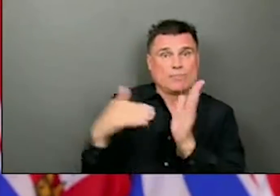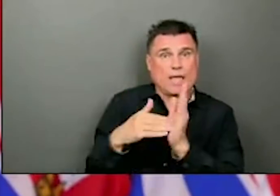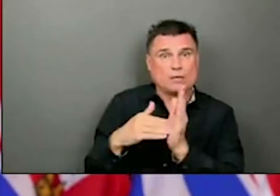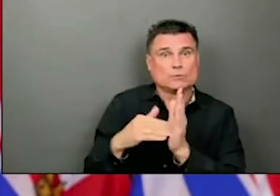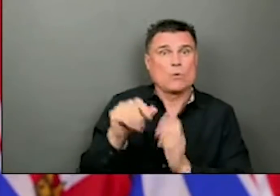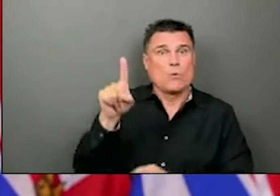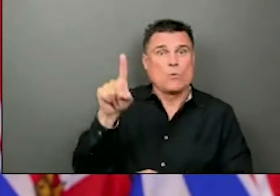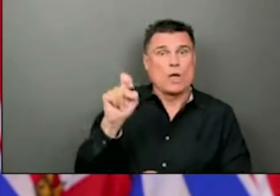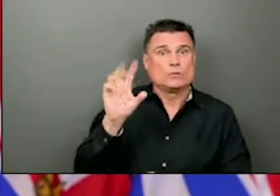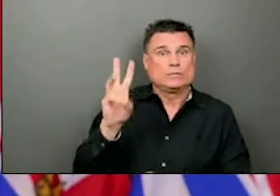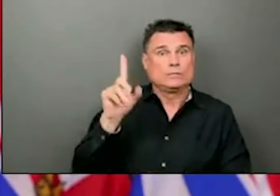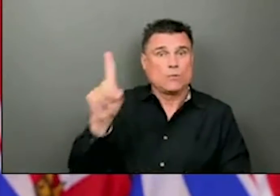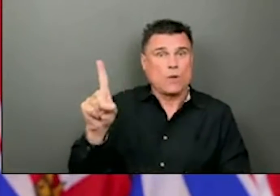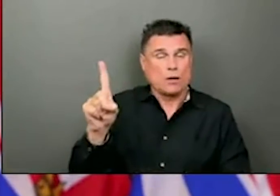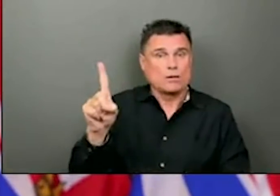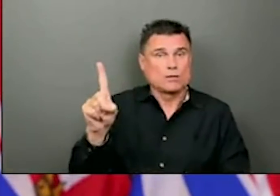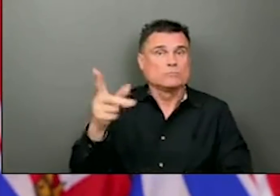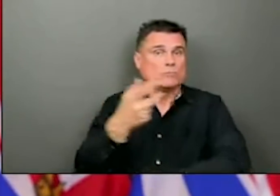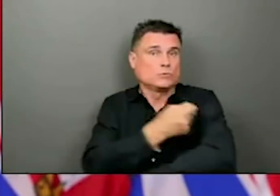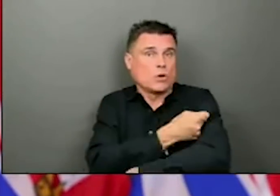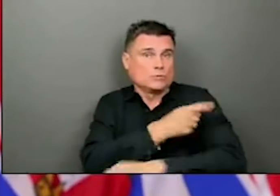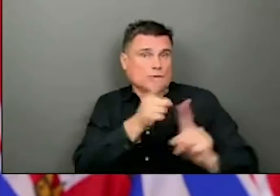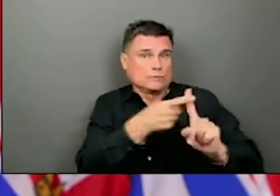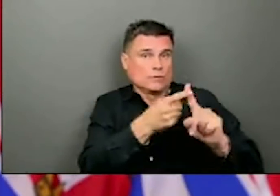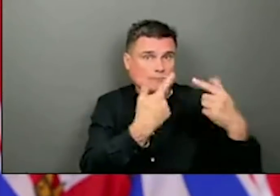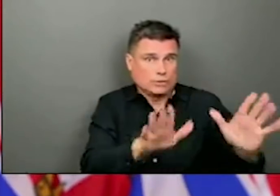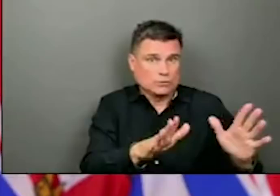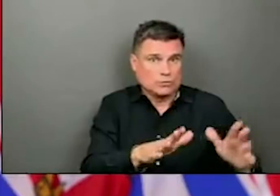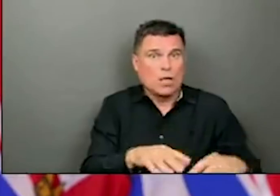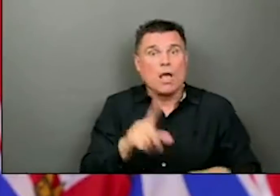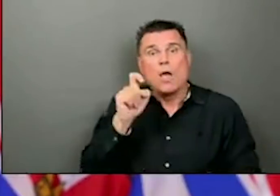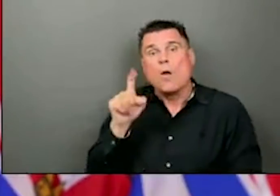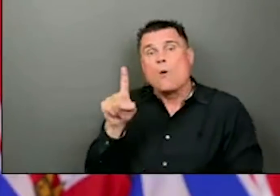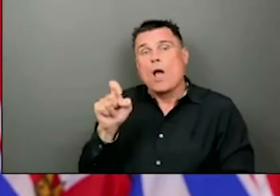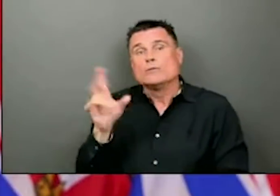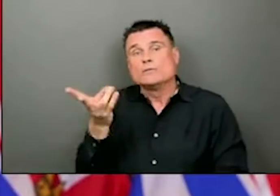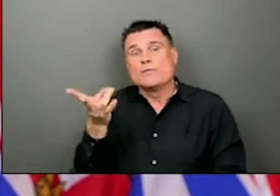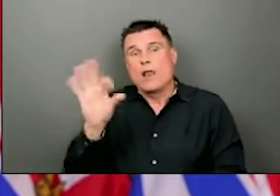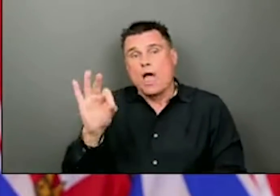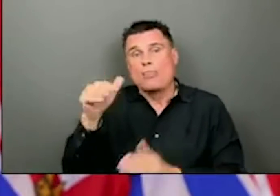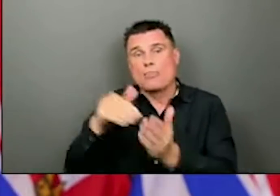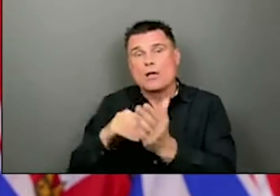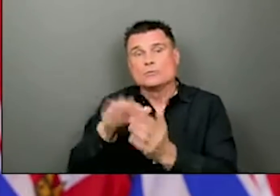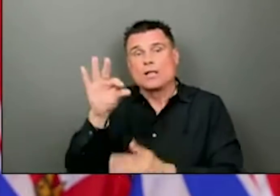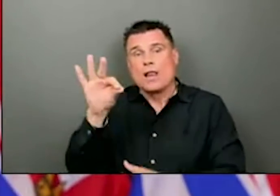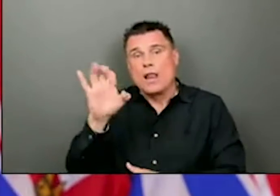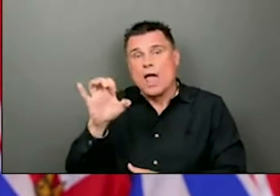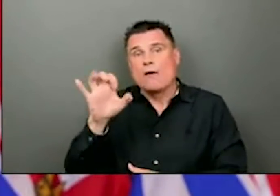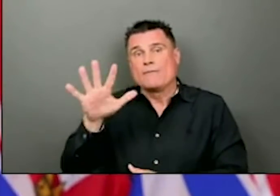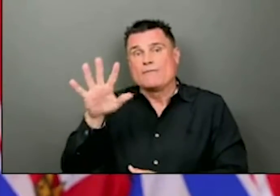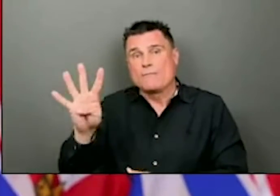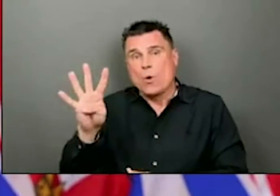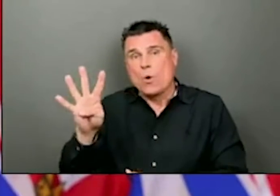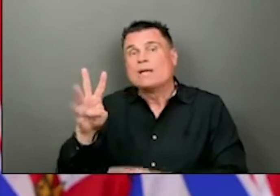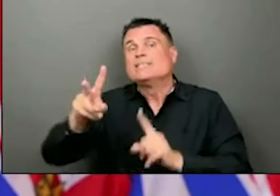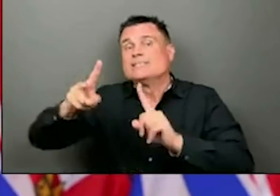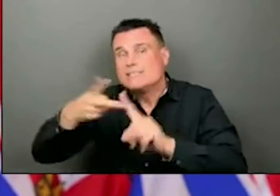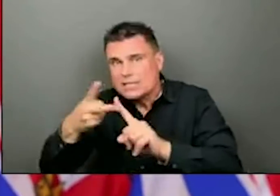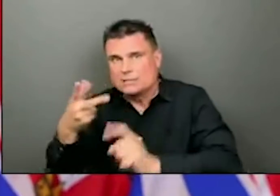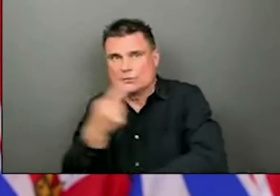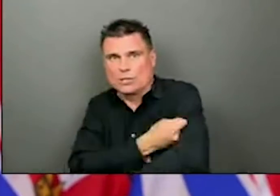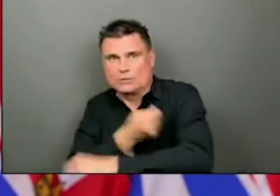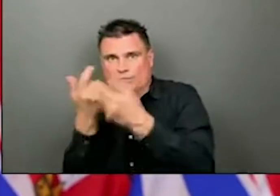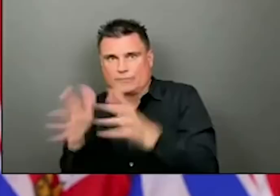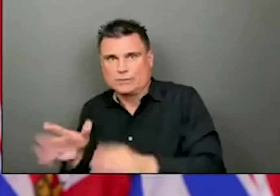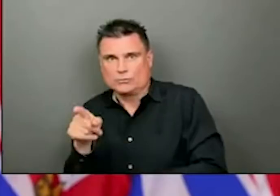3,064,568 first doses. That's 69.7% of all adults in BC. That's 66.1% of all those eligible,